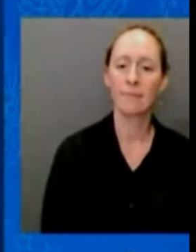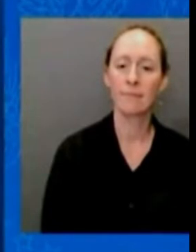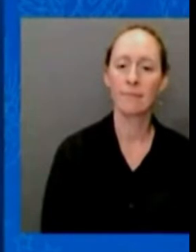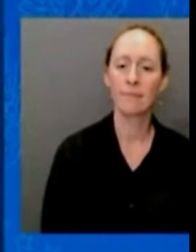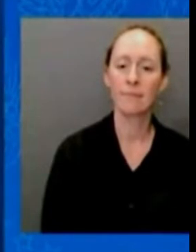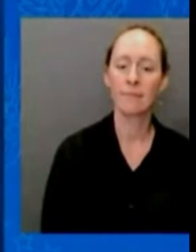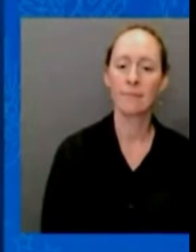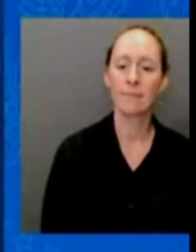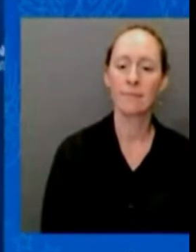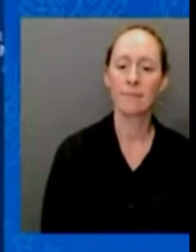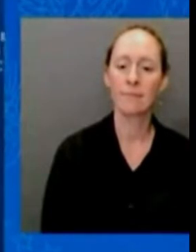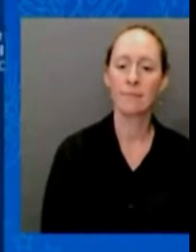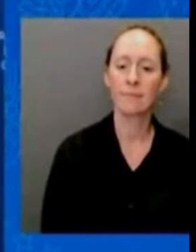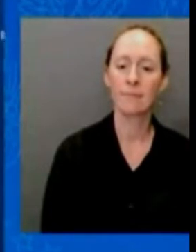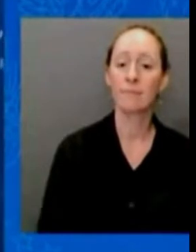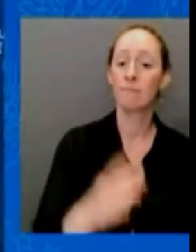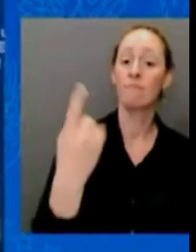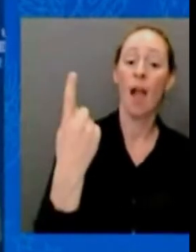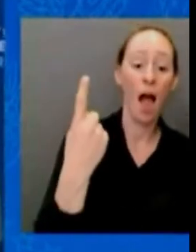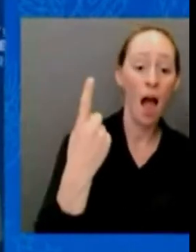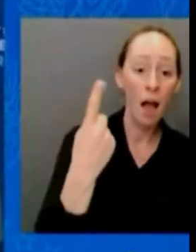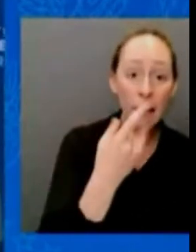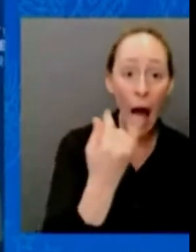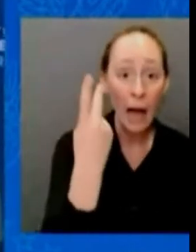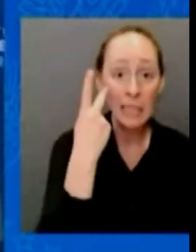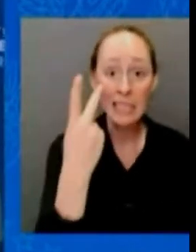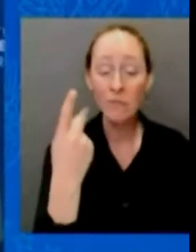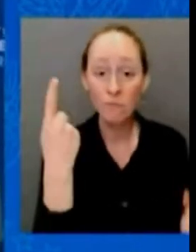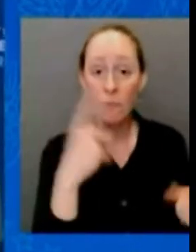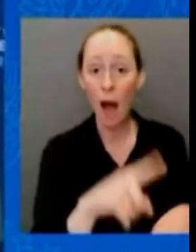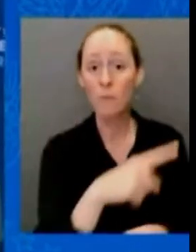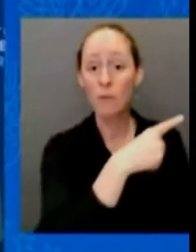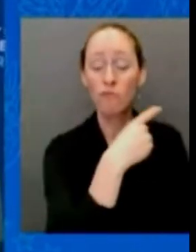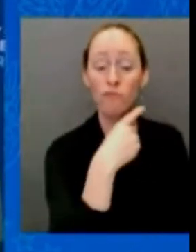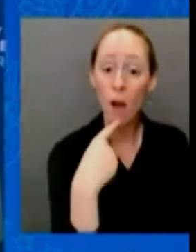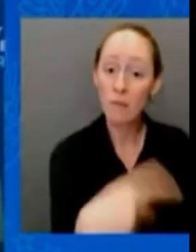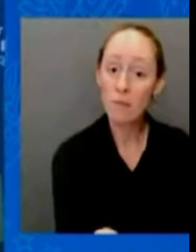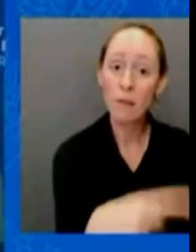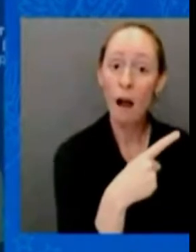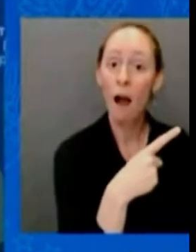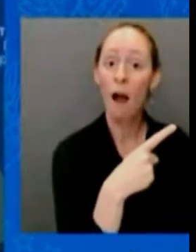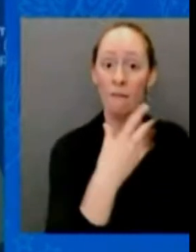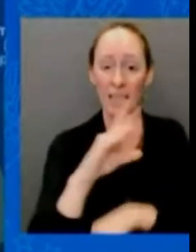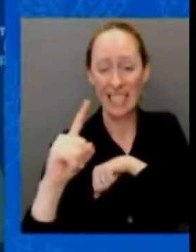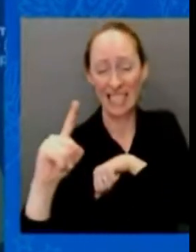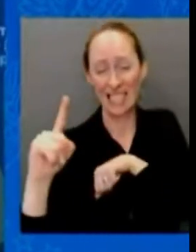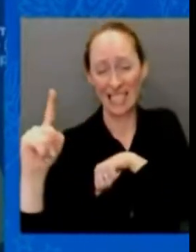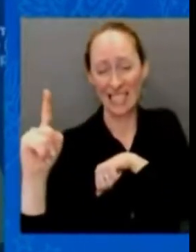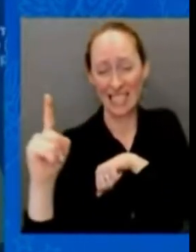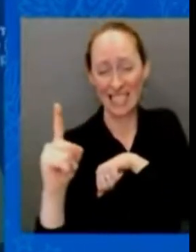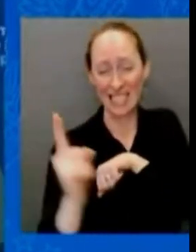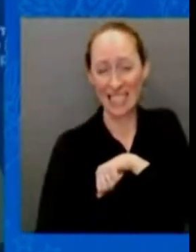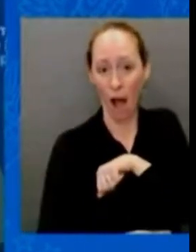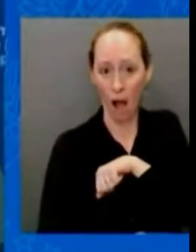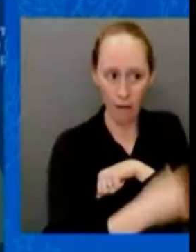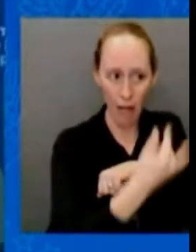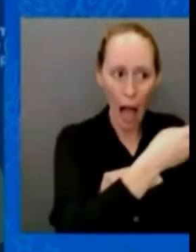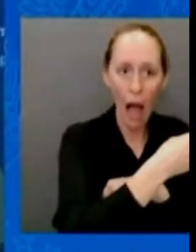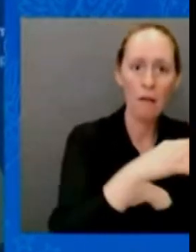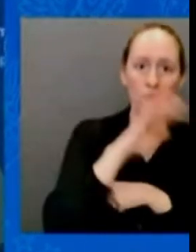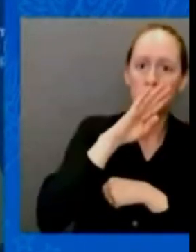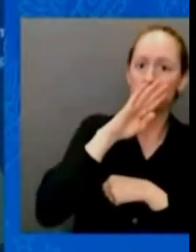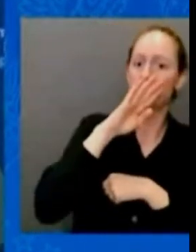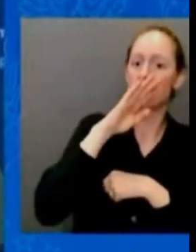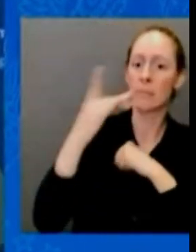stuff. And guess what? They're not able to rebuild those devastating weapon systems to take out those civilians in